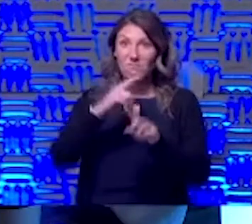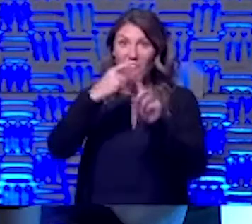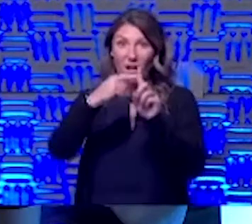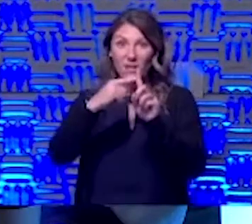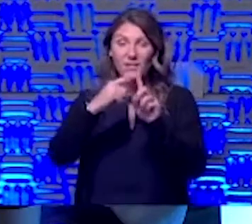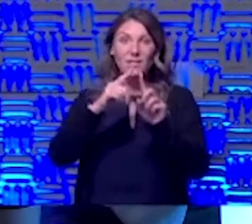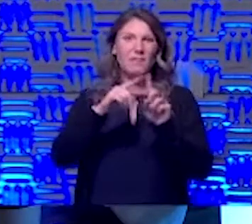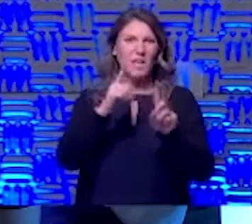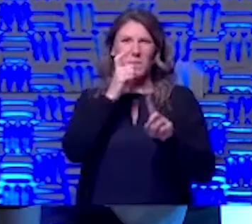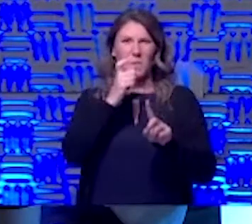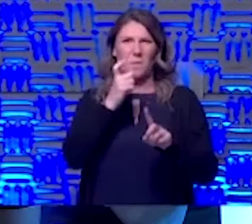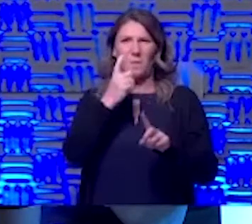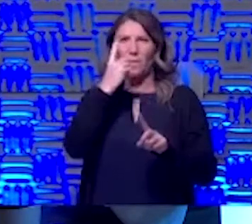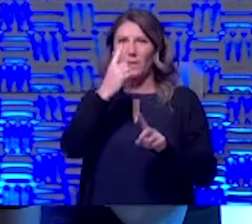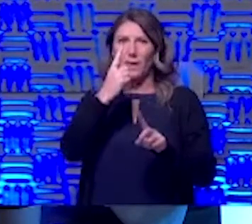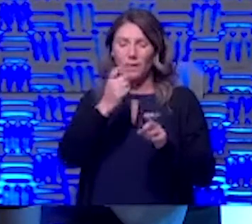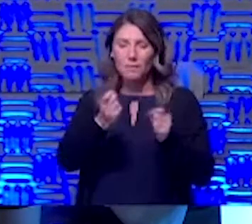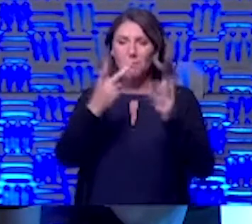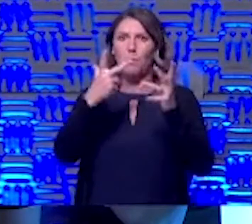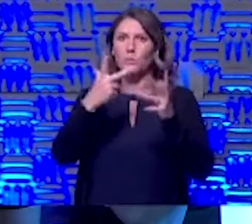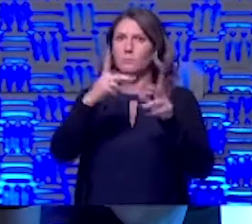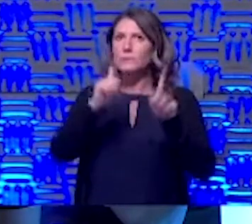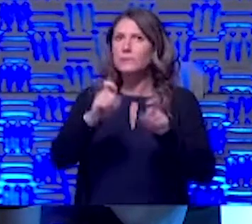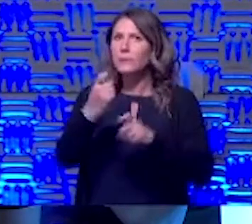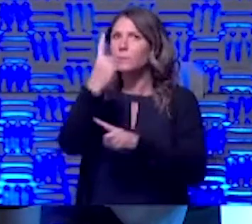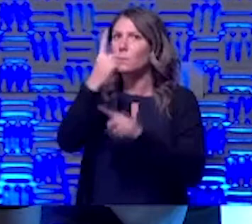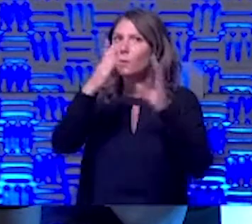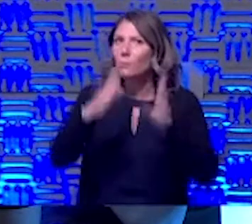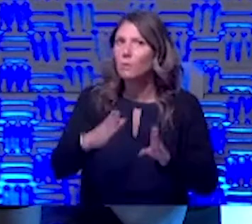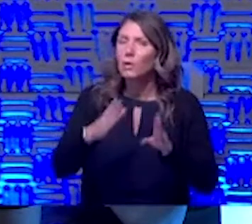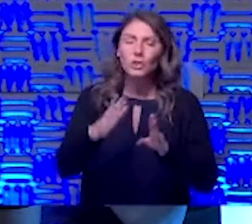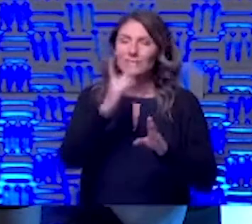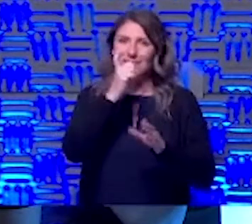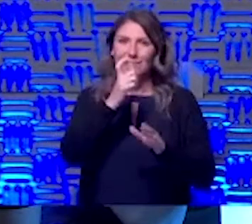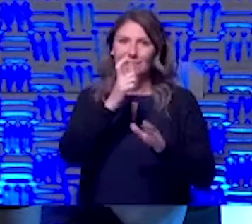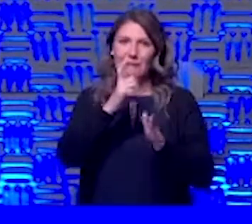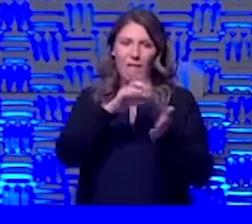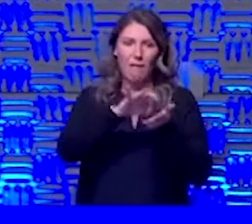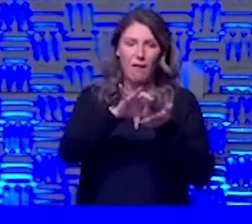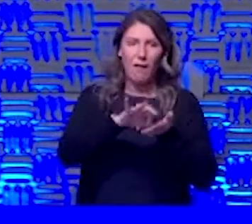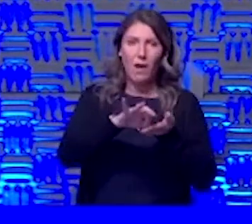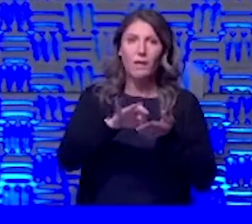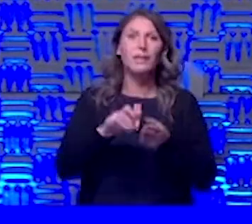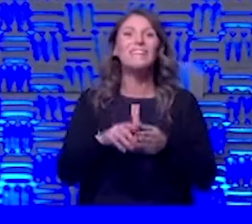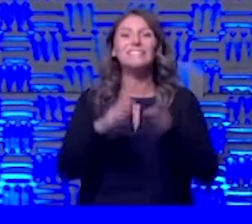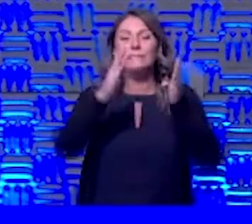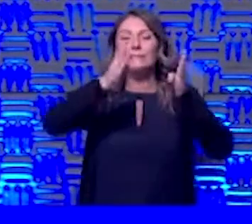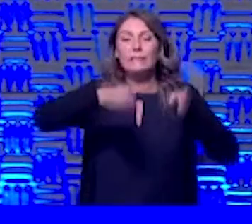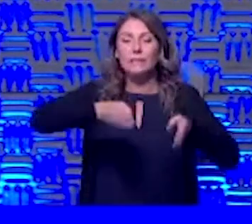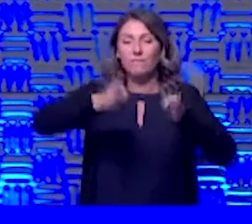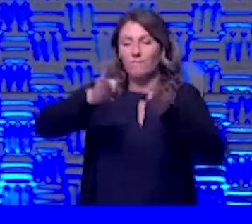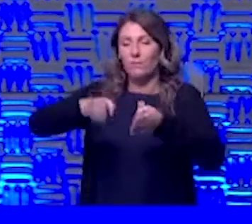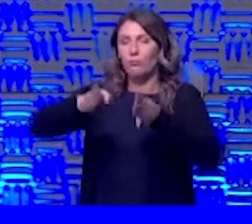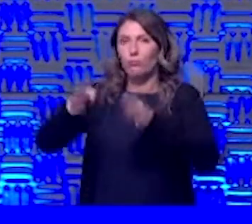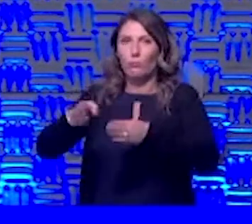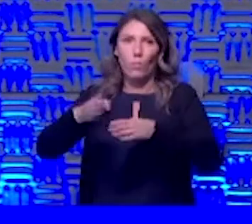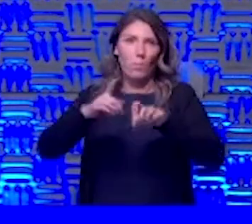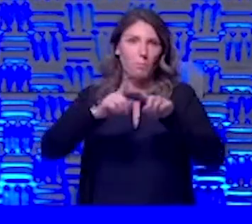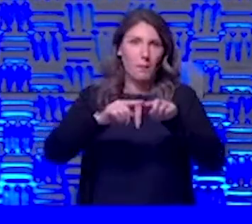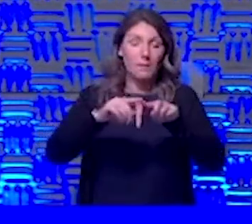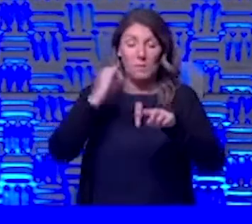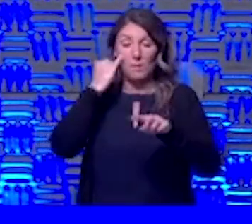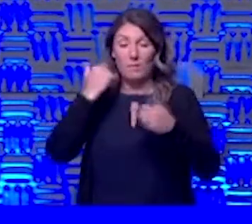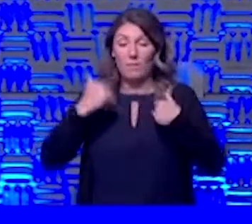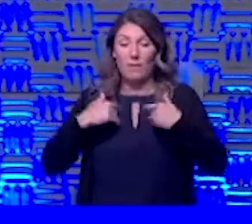But I'm going to ask Dana. Yeah, so I'm pretty certain that it doesn't. I'm pretty certain it's based on a individual case-by-case basis. So once you have